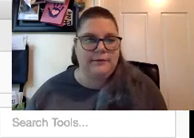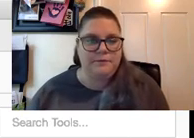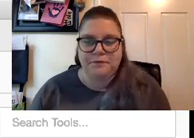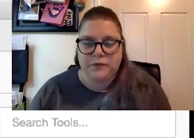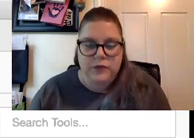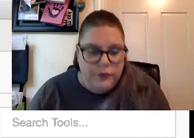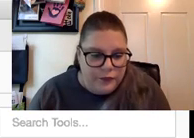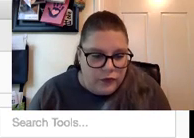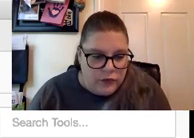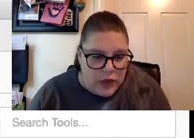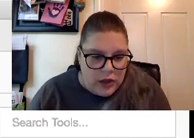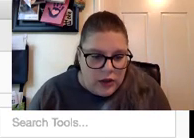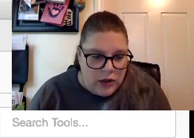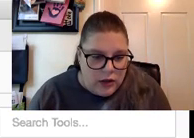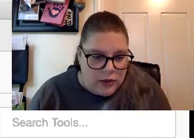you need it.